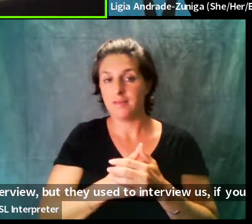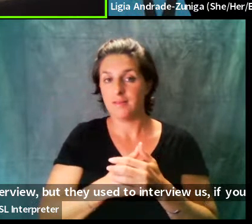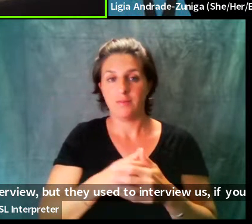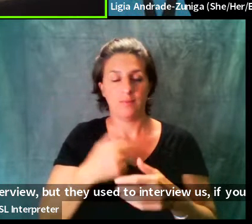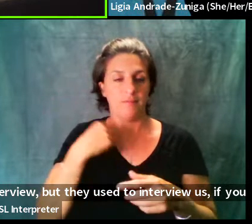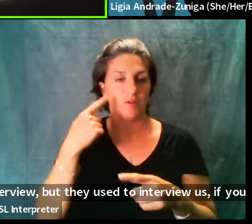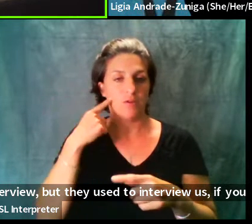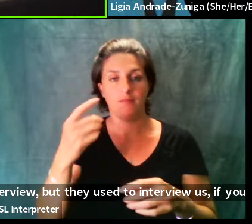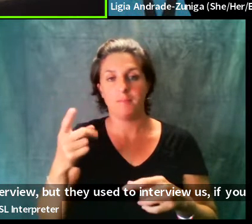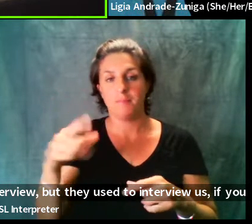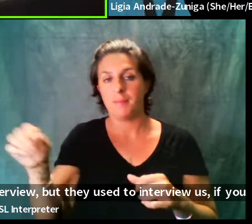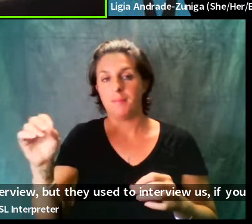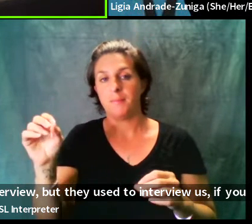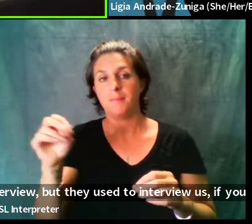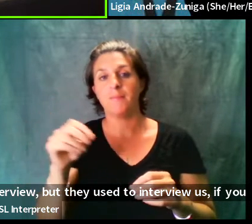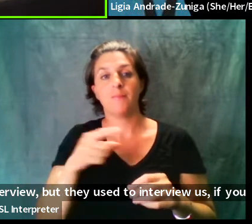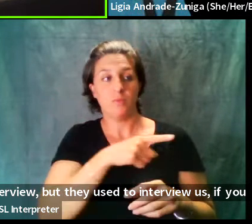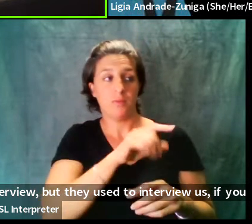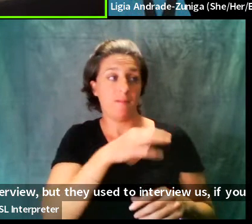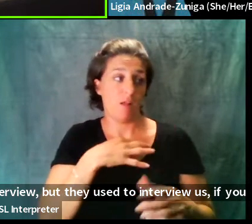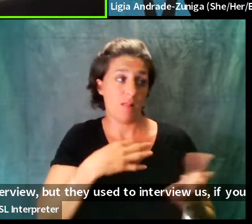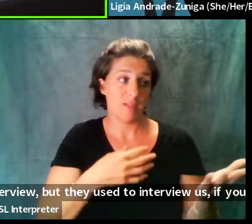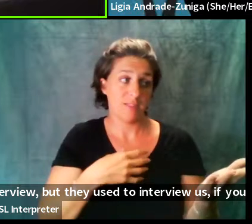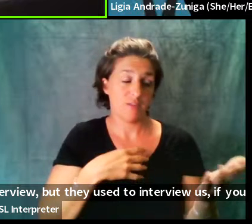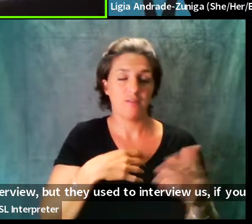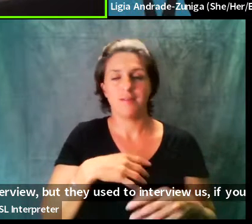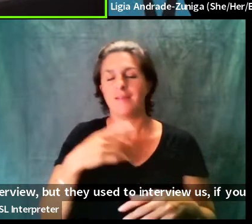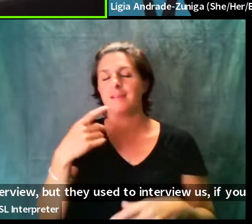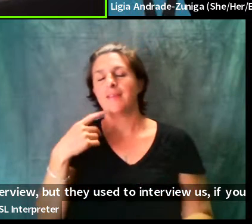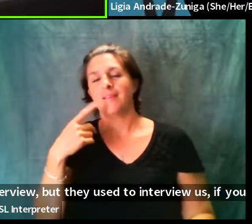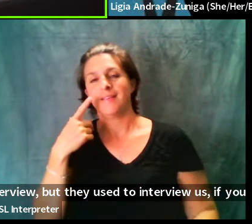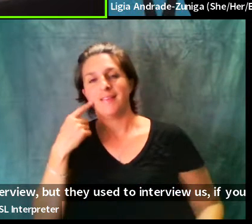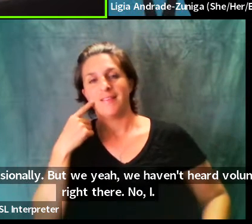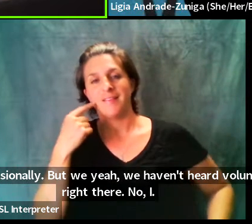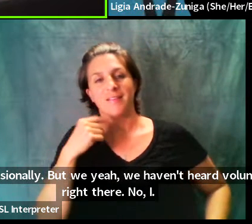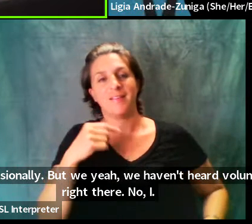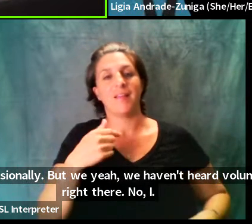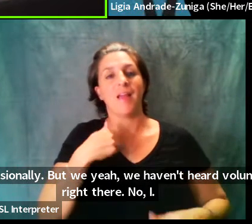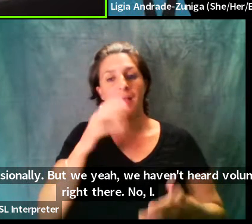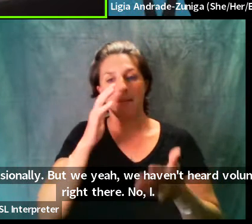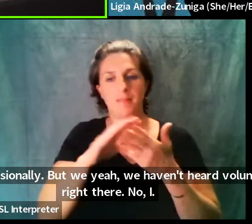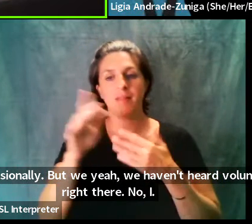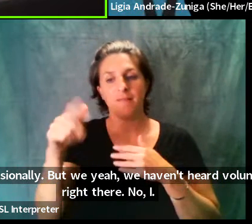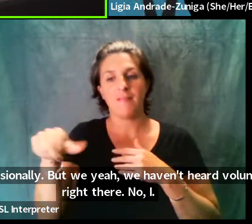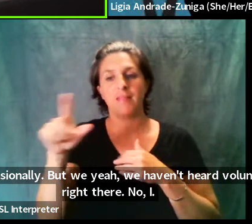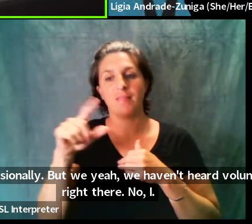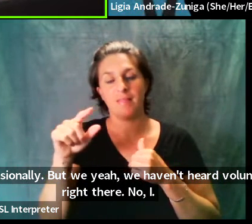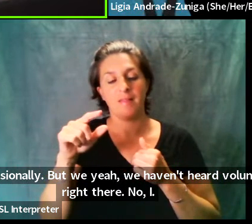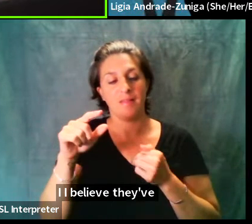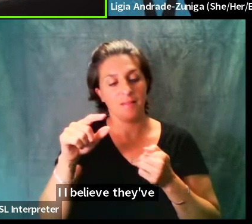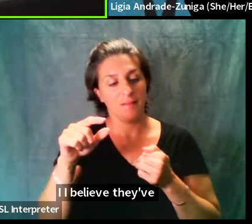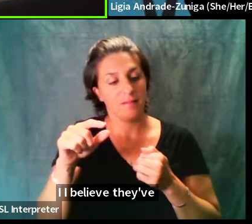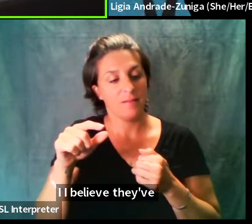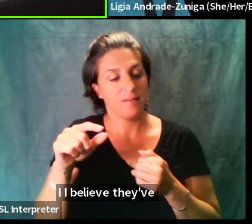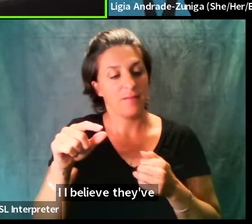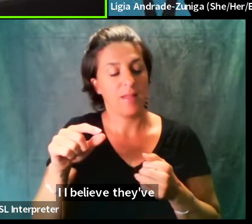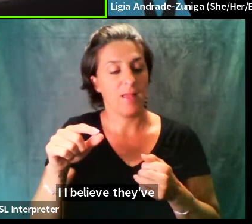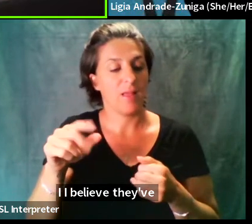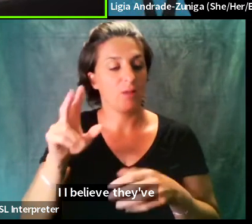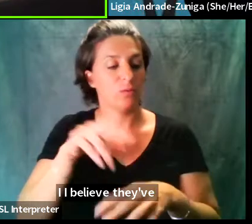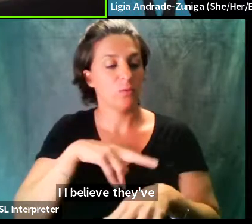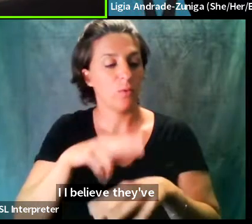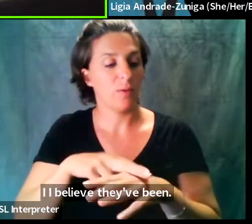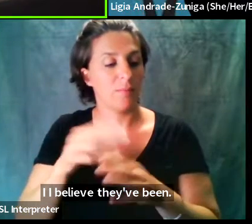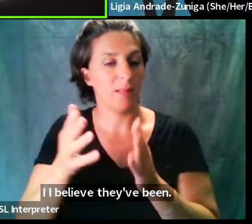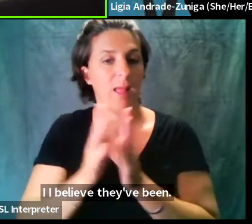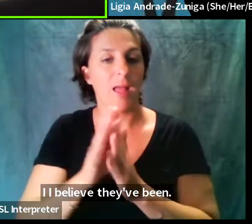I think I hear a volunteer right there. No, Right? I believe they've been usually asking the